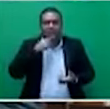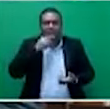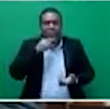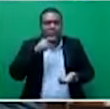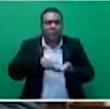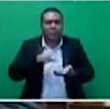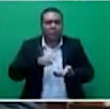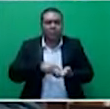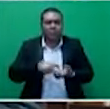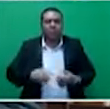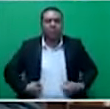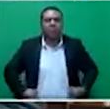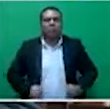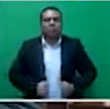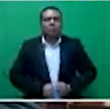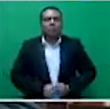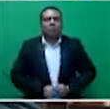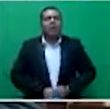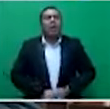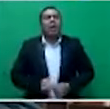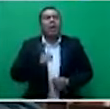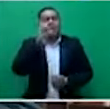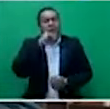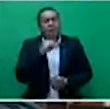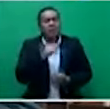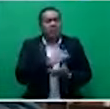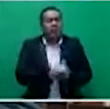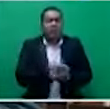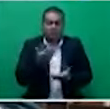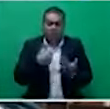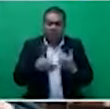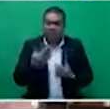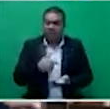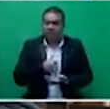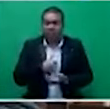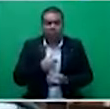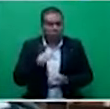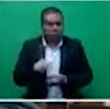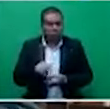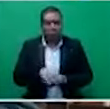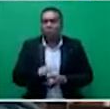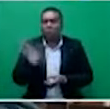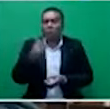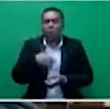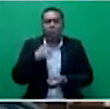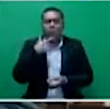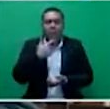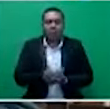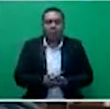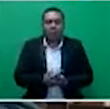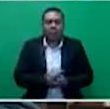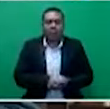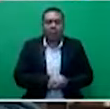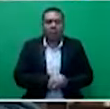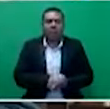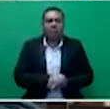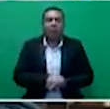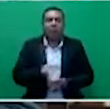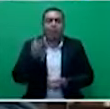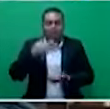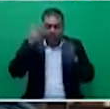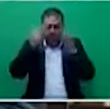Opposition experts, so-called experts, can they explain this? They're all lying, Mr. Speaker, sir. These lenders don't listen to the critics here in Fiji because they focus on the